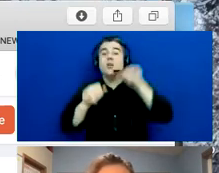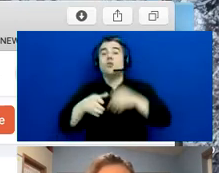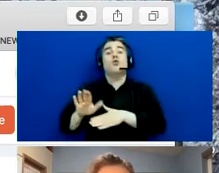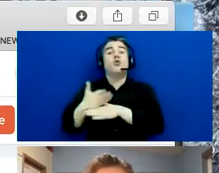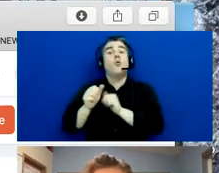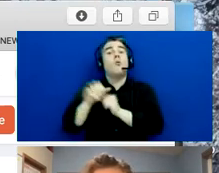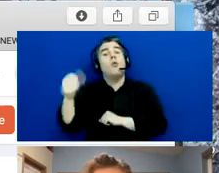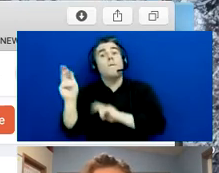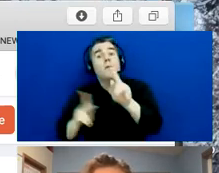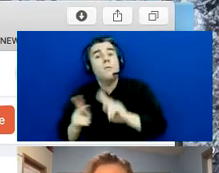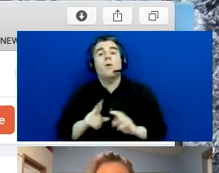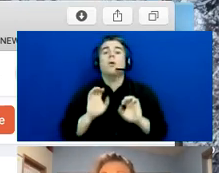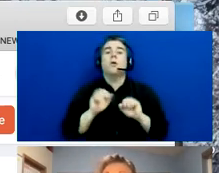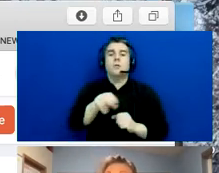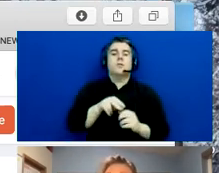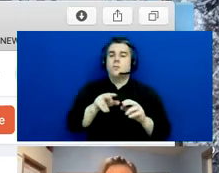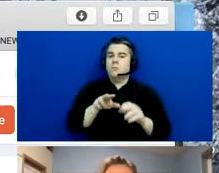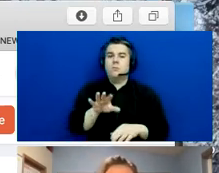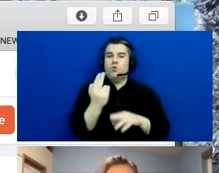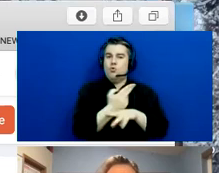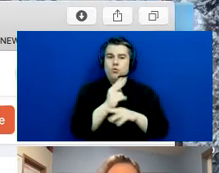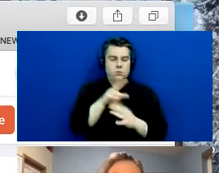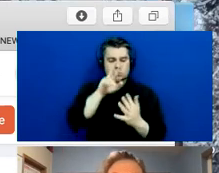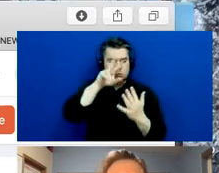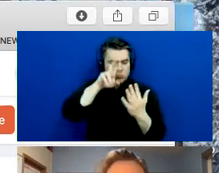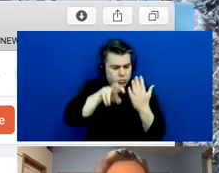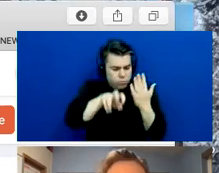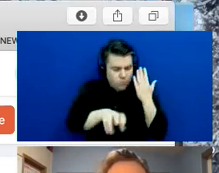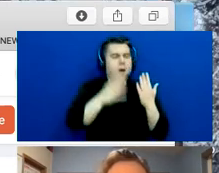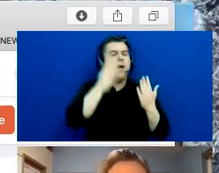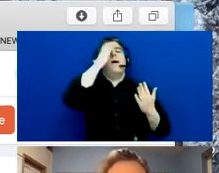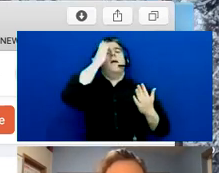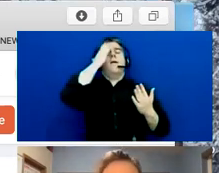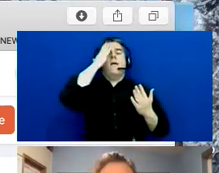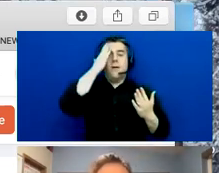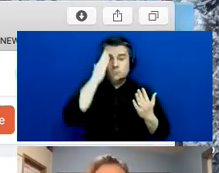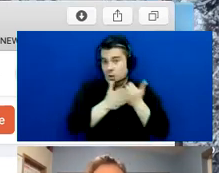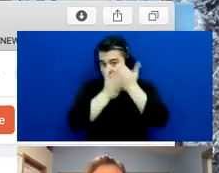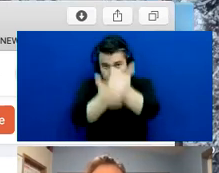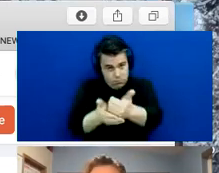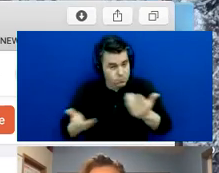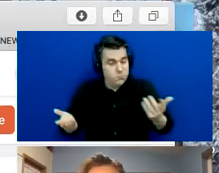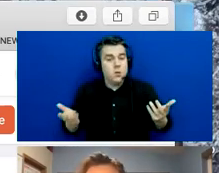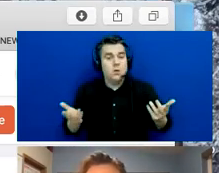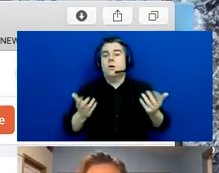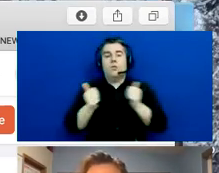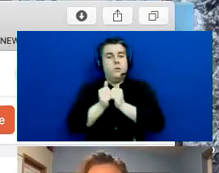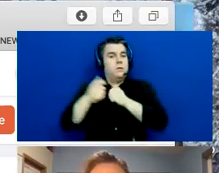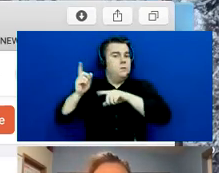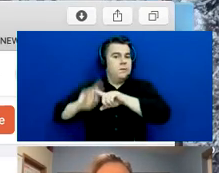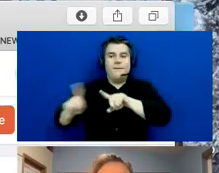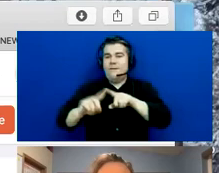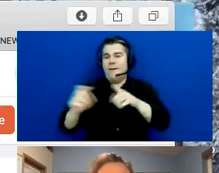people. You can utilize it to become familiar with all things